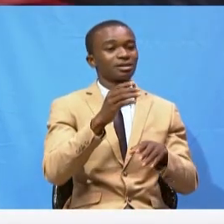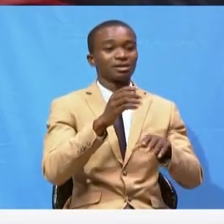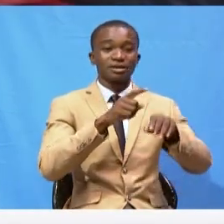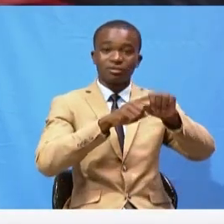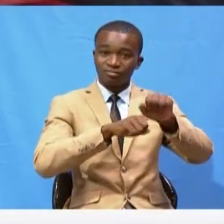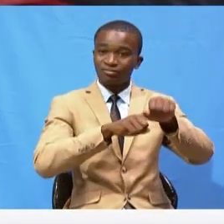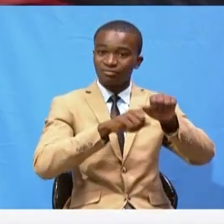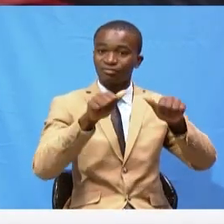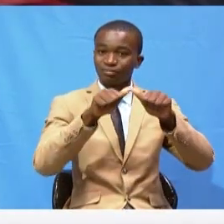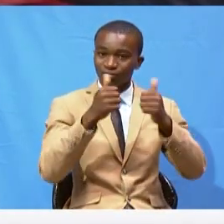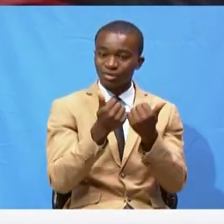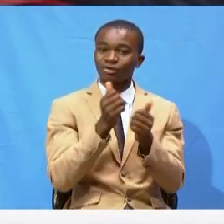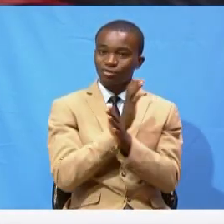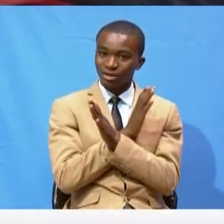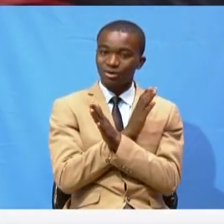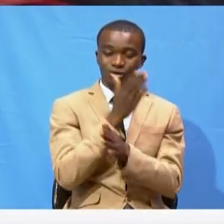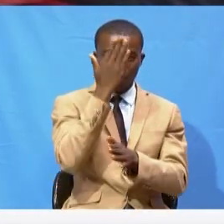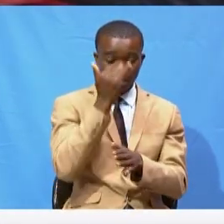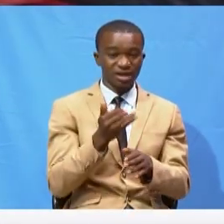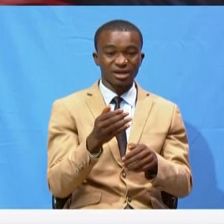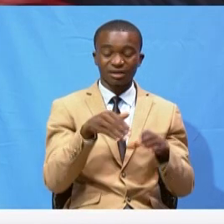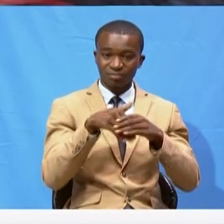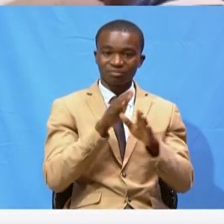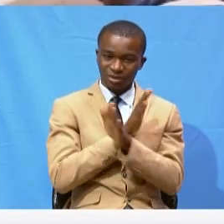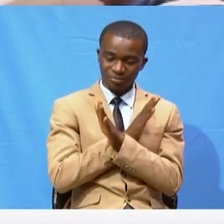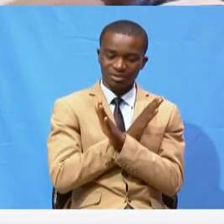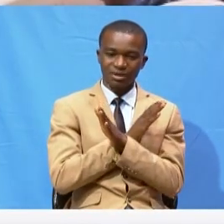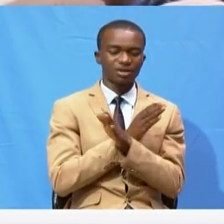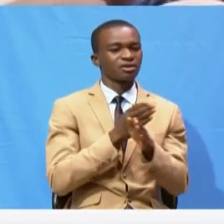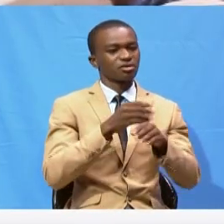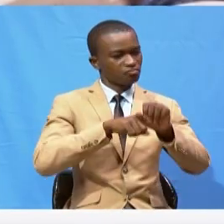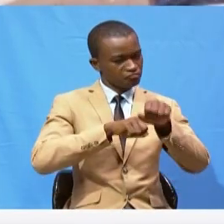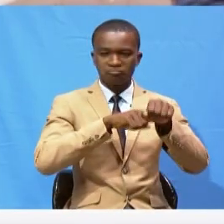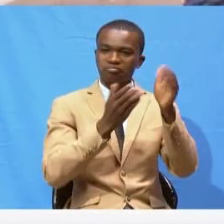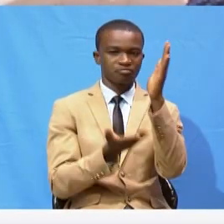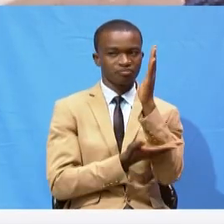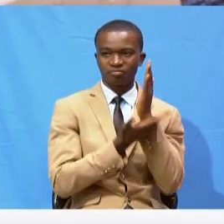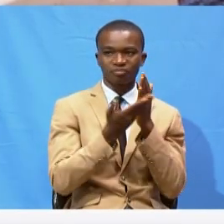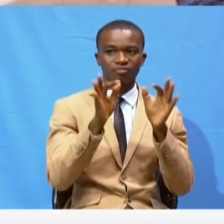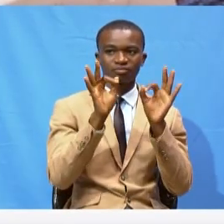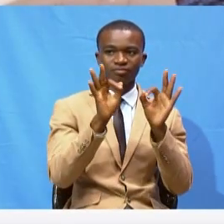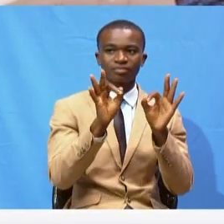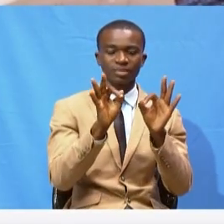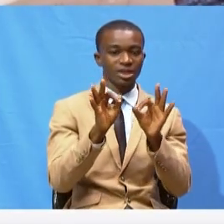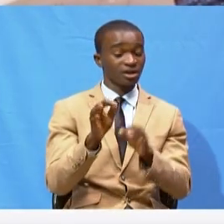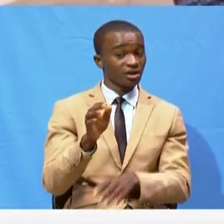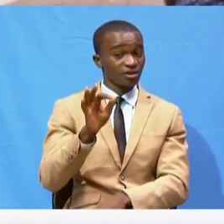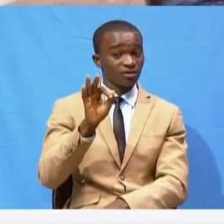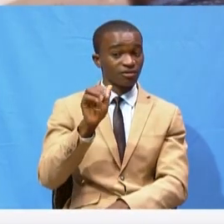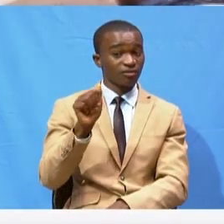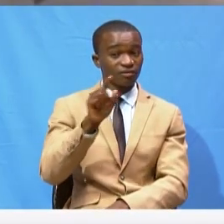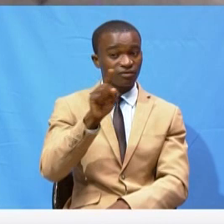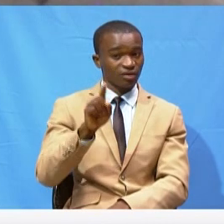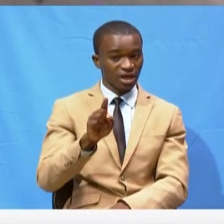enormous improvement made to football in the country. Mr. Siame said that the commitment by FAS to develop